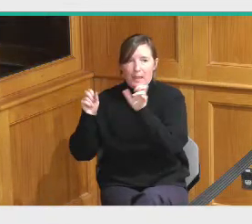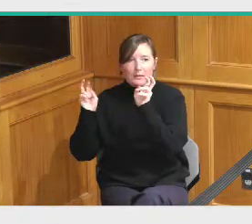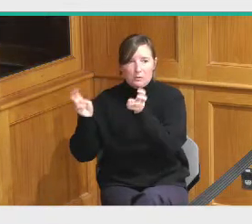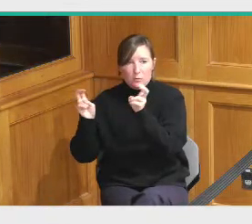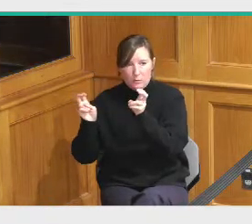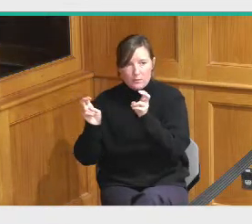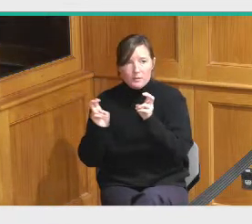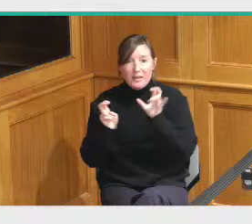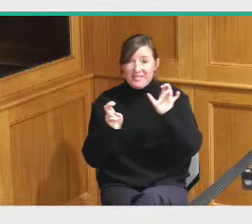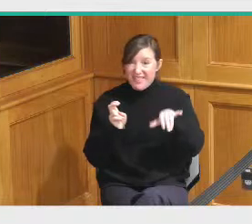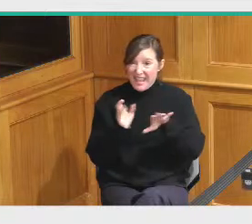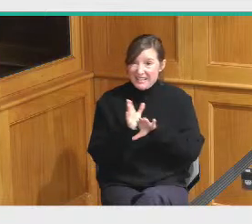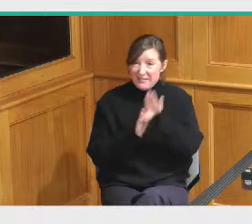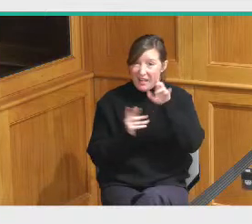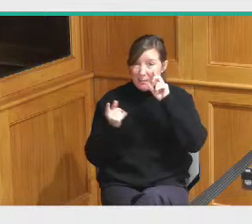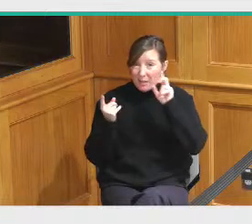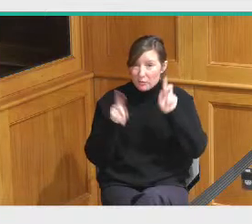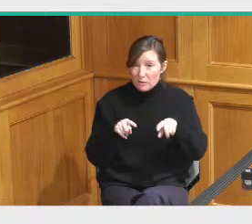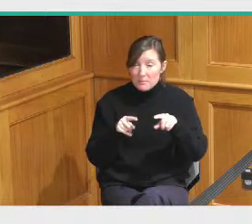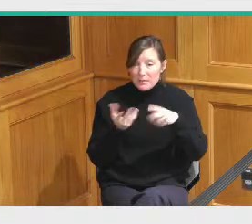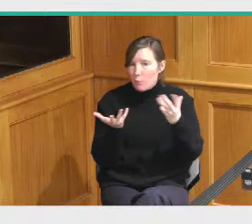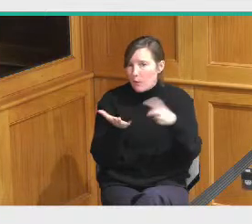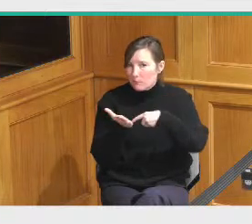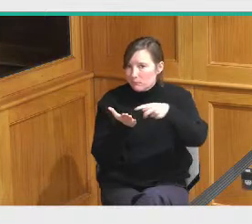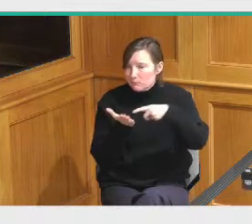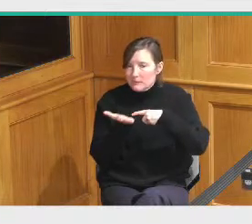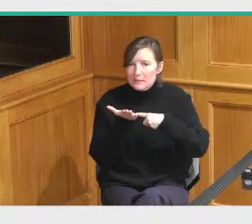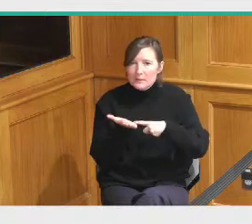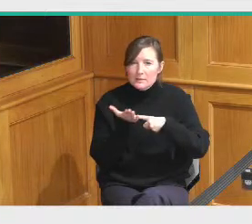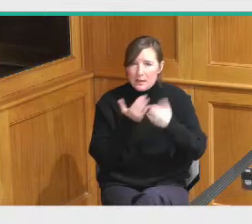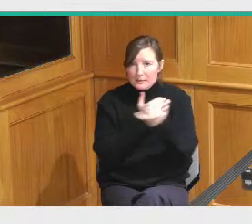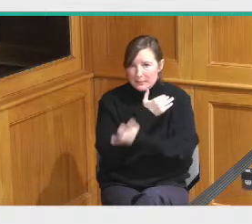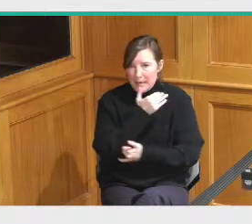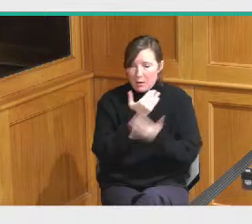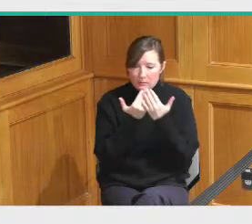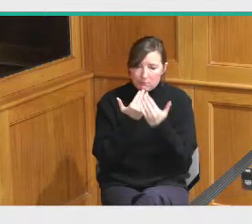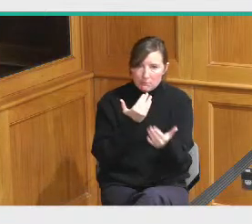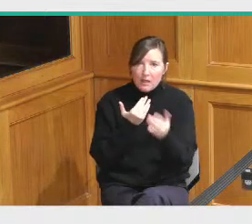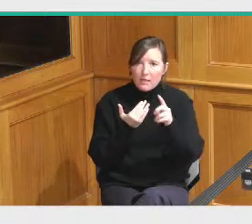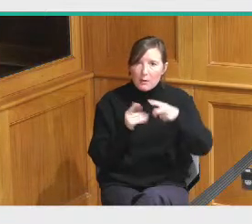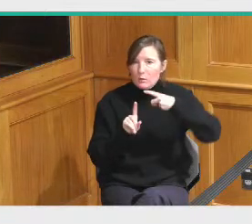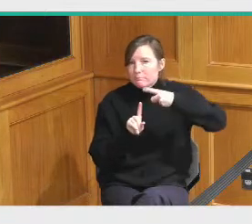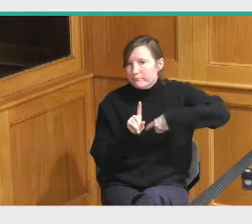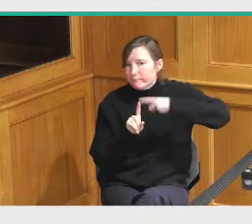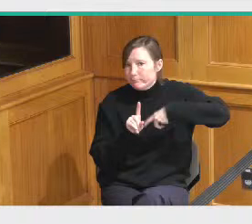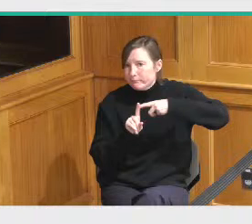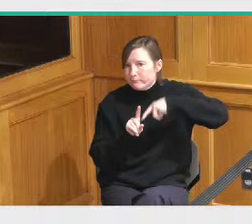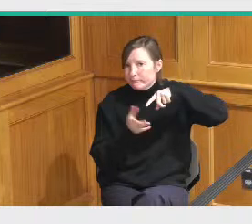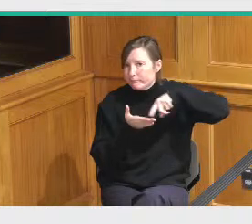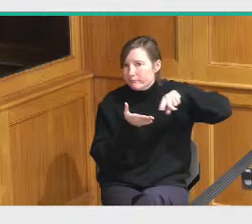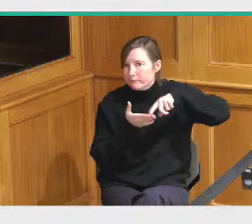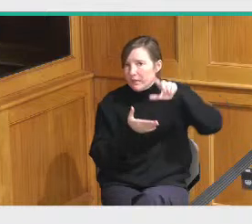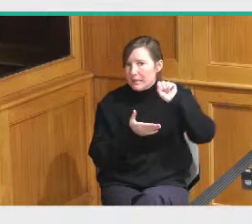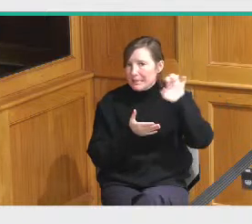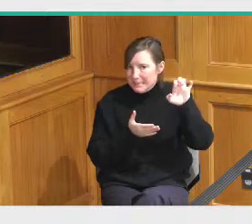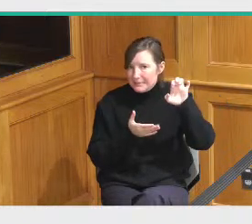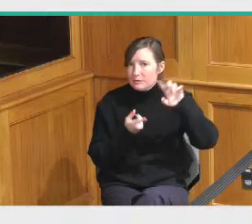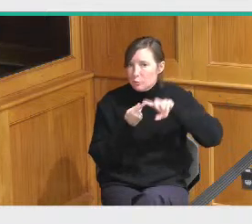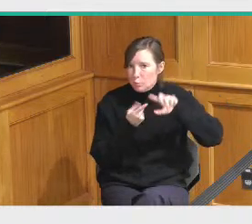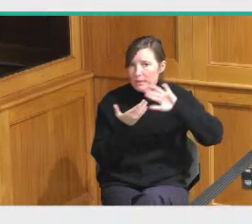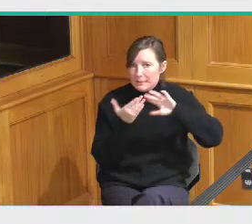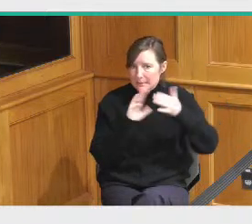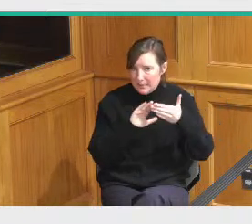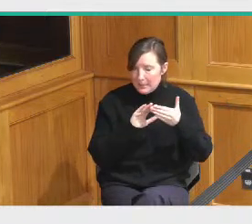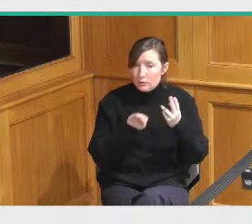The development agreement discusses the county's then subsequent leasing of that site to the city for use